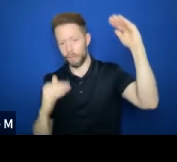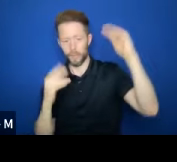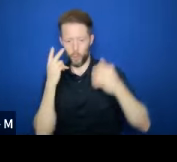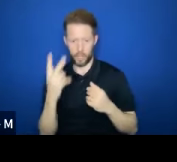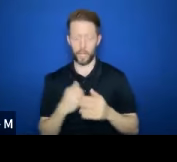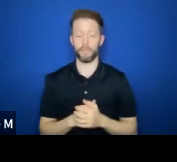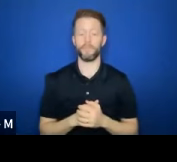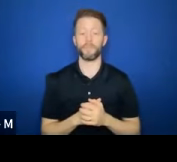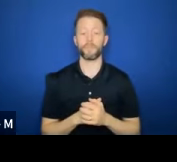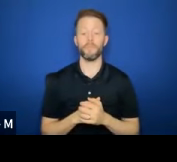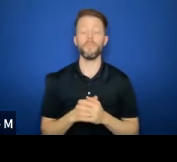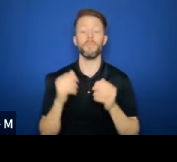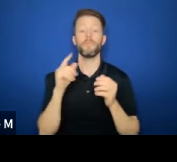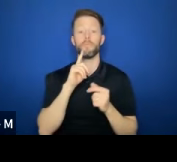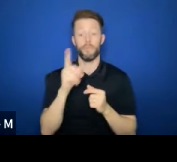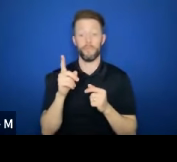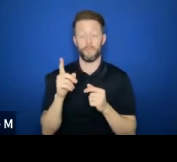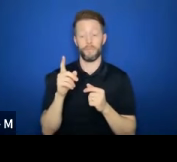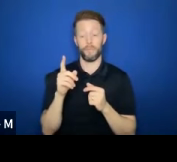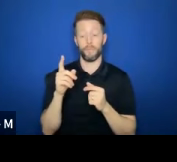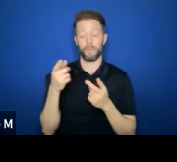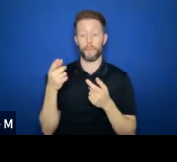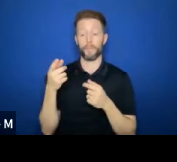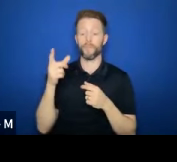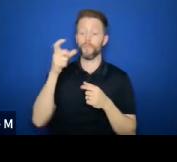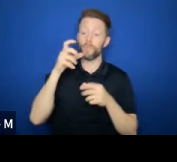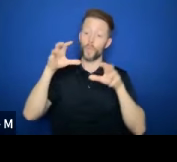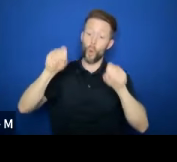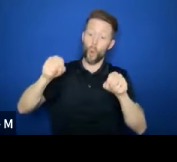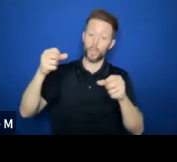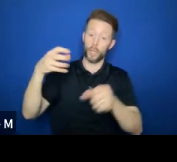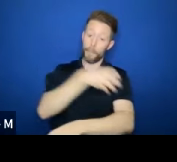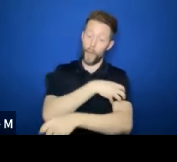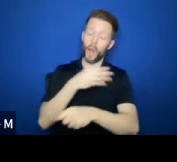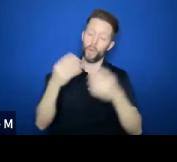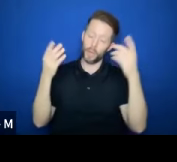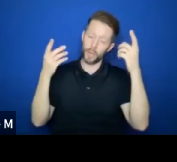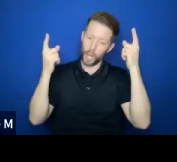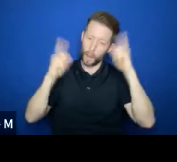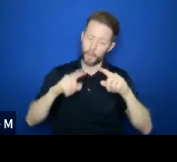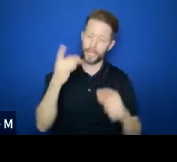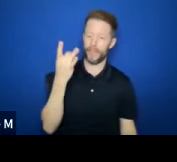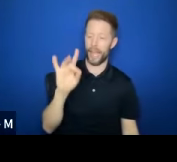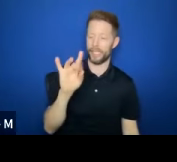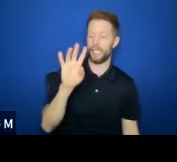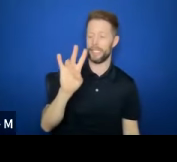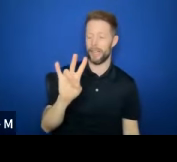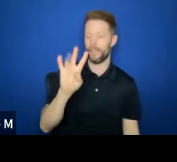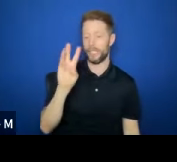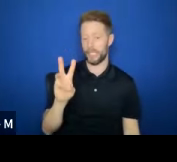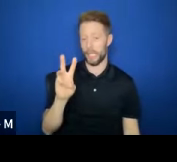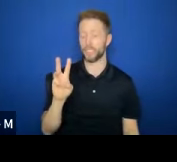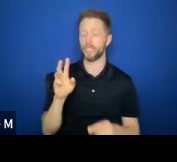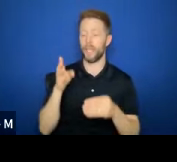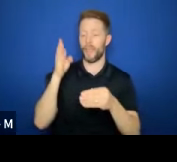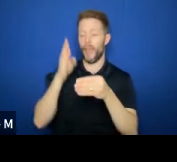country. And there was really a decision by kind of the power-holding elite, and especially with the Compromise of 1876, to end